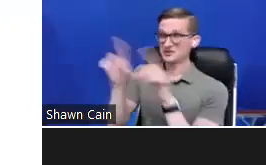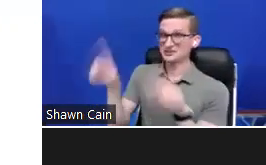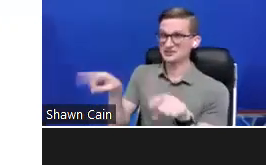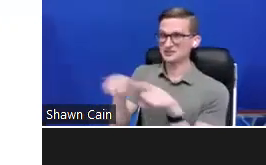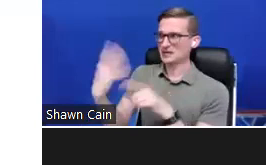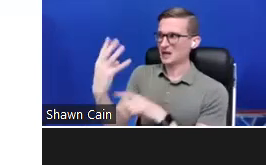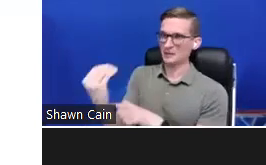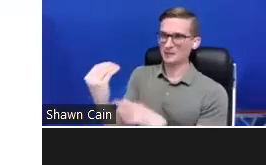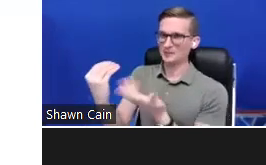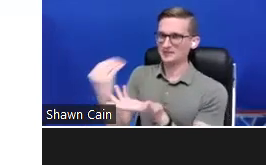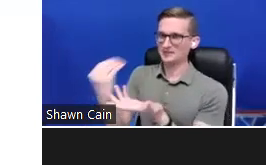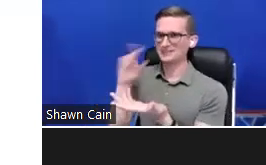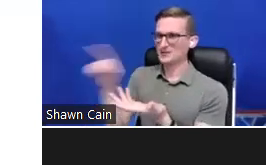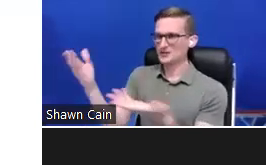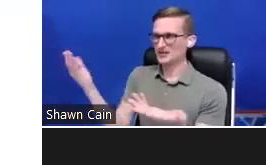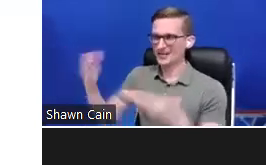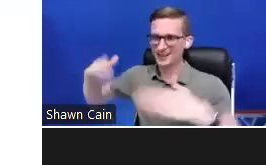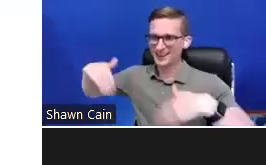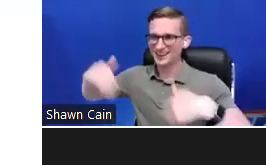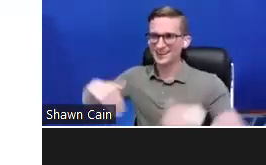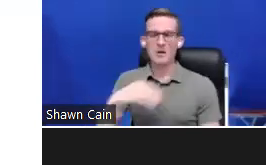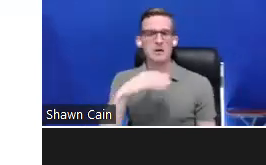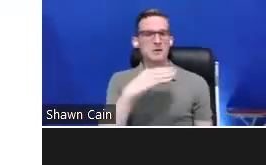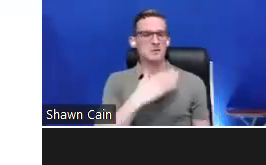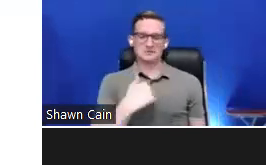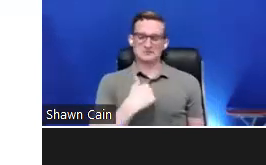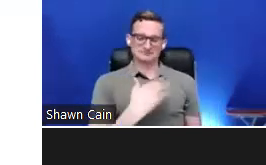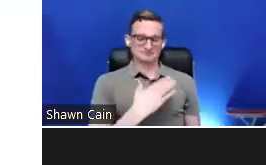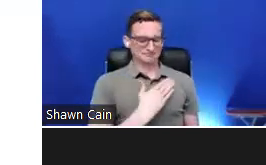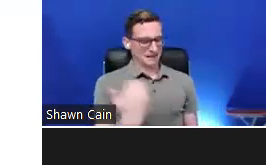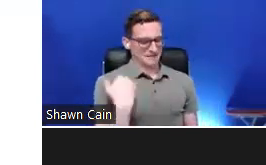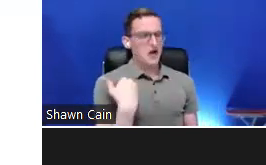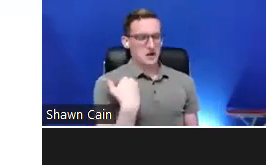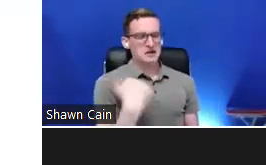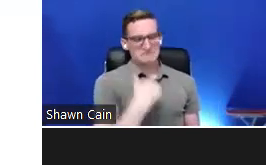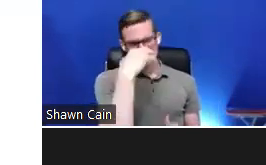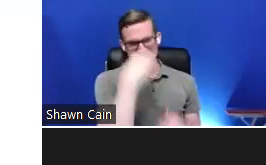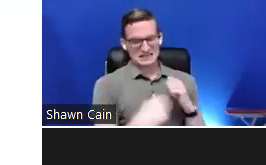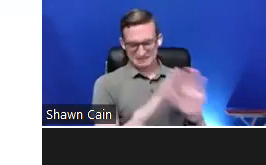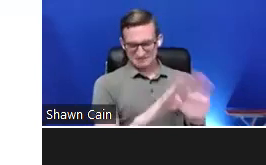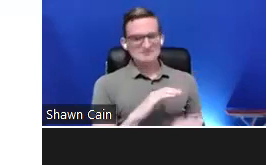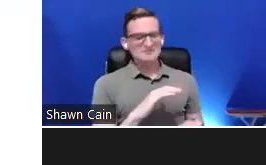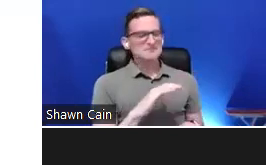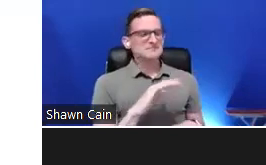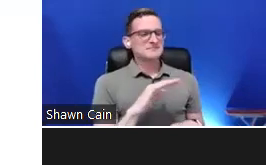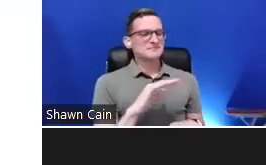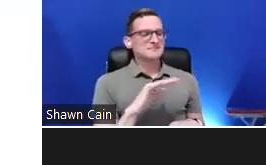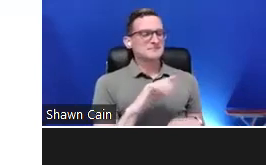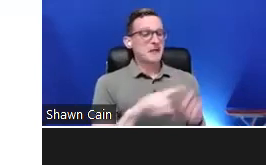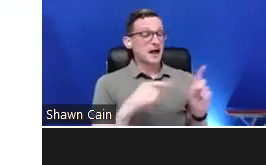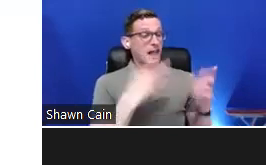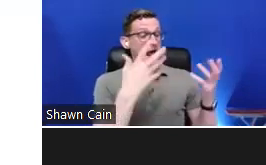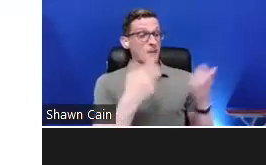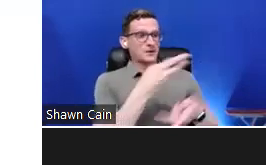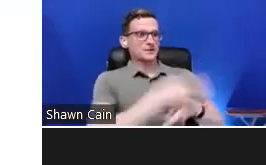yet. that was mean of me to do to you in front of everyone, but I did want to keep it as light